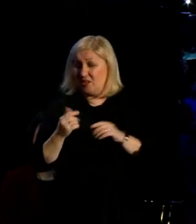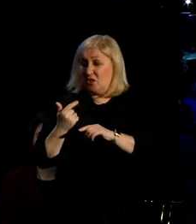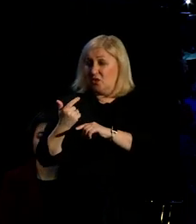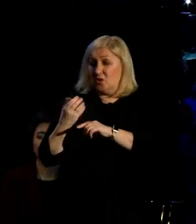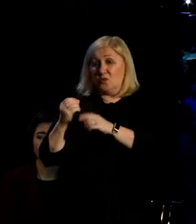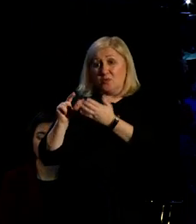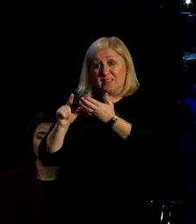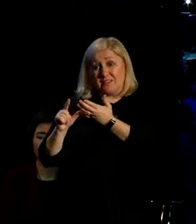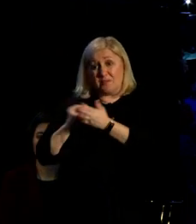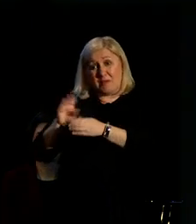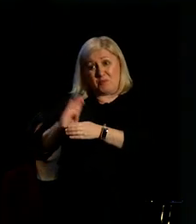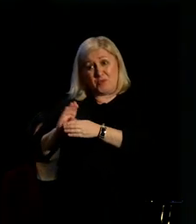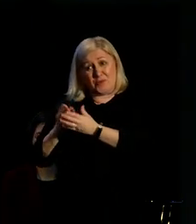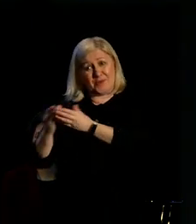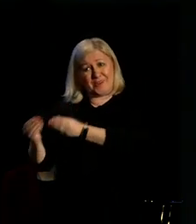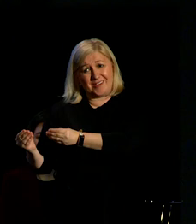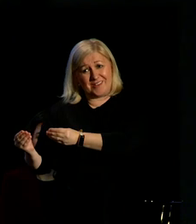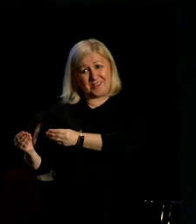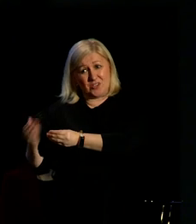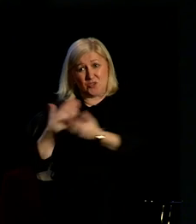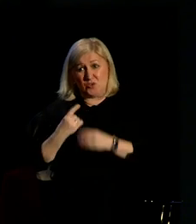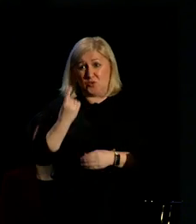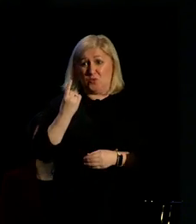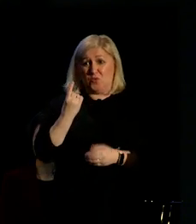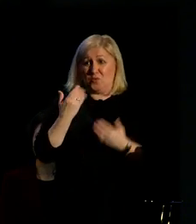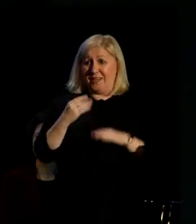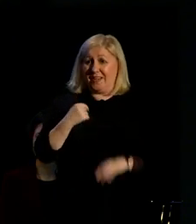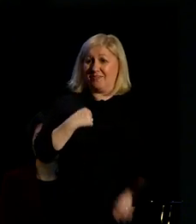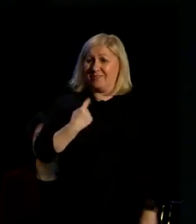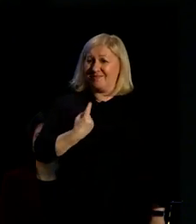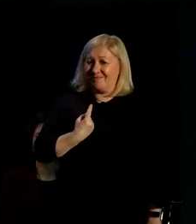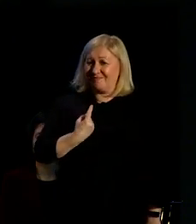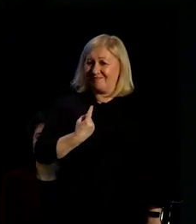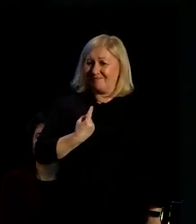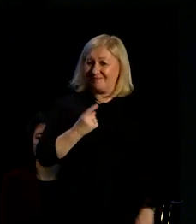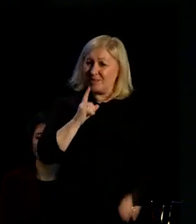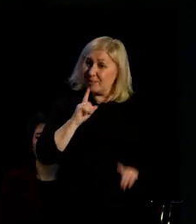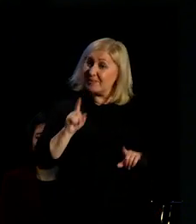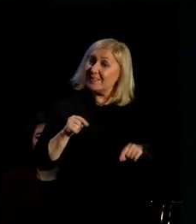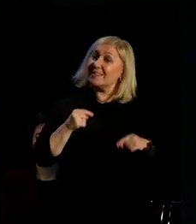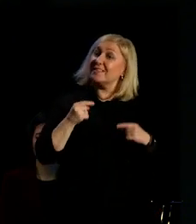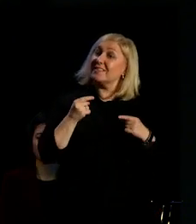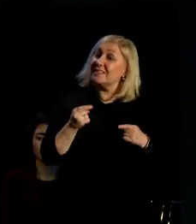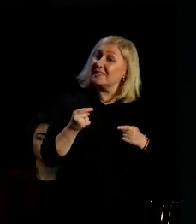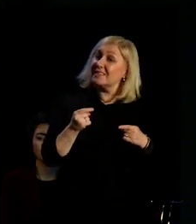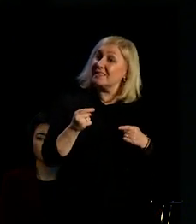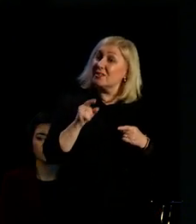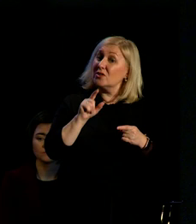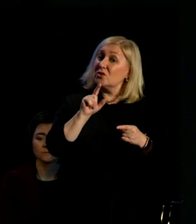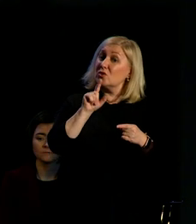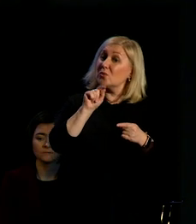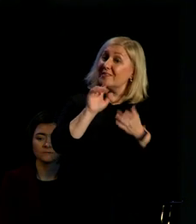away, and I was the only one left. But things changed unexpectedly in